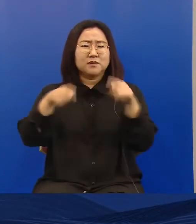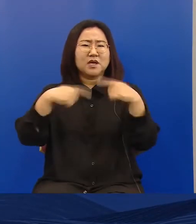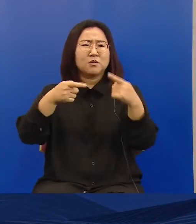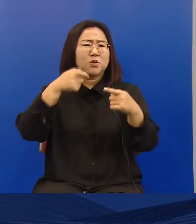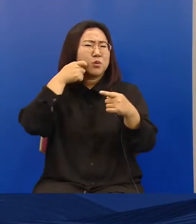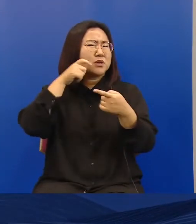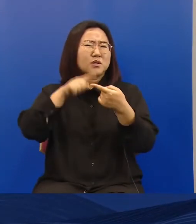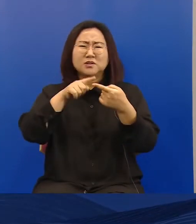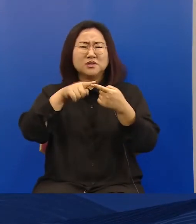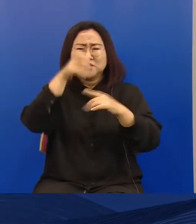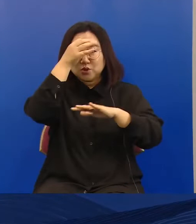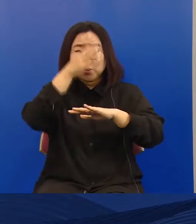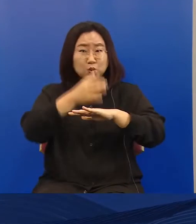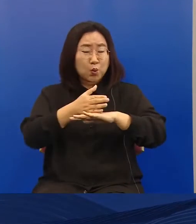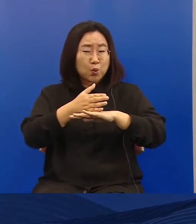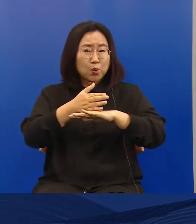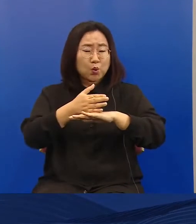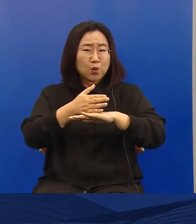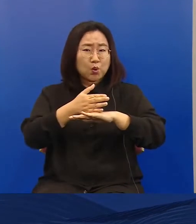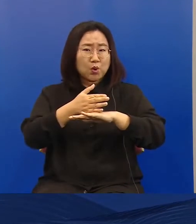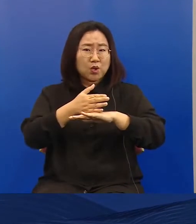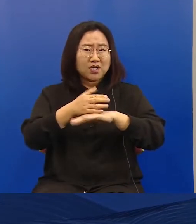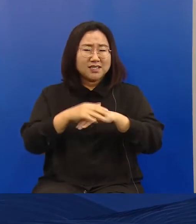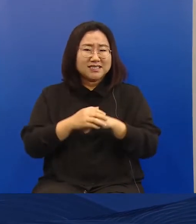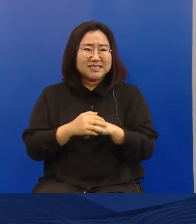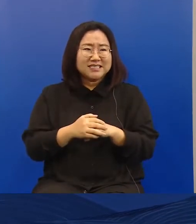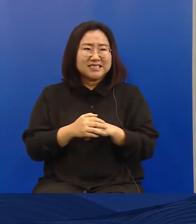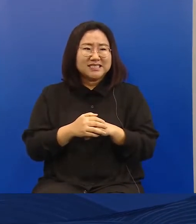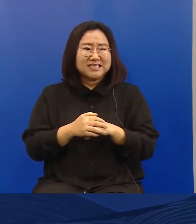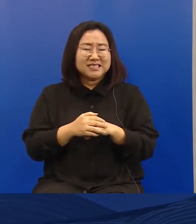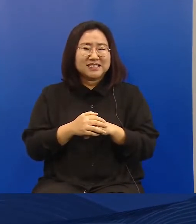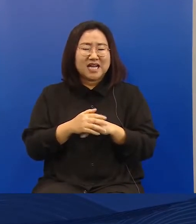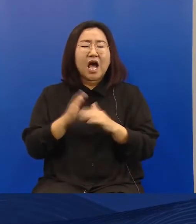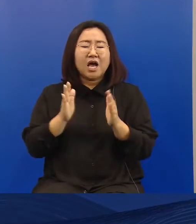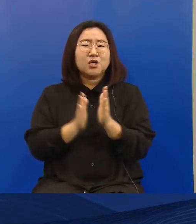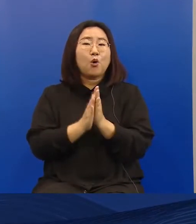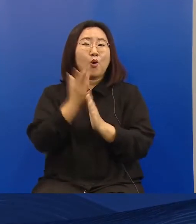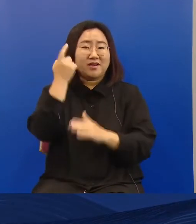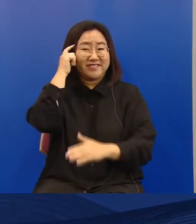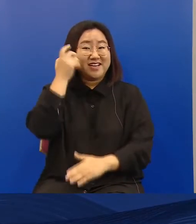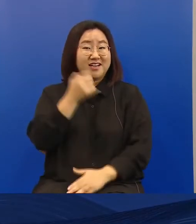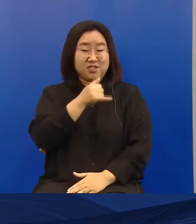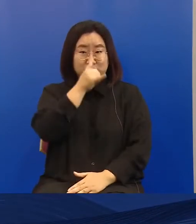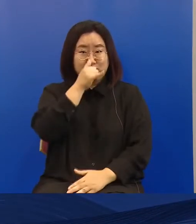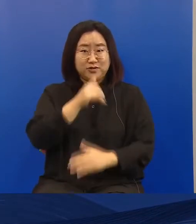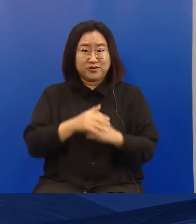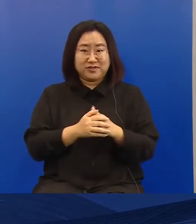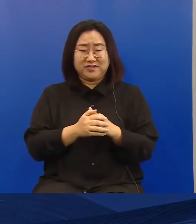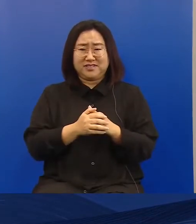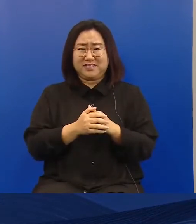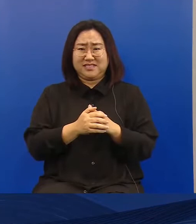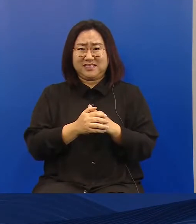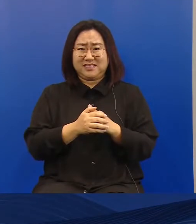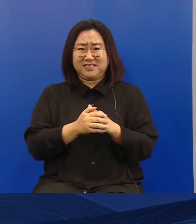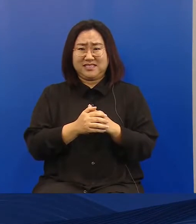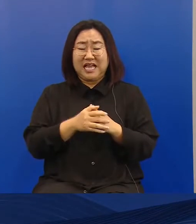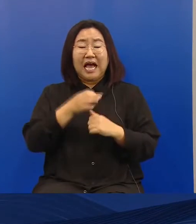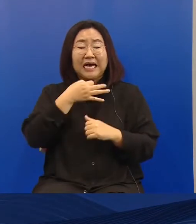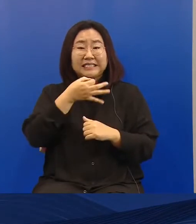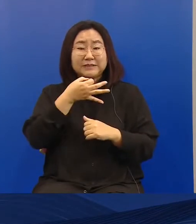I wish that I could participate offline, but once again, thank you very much for